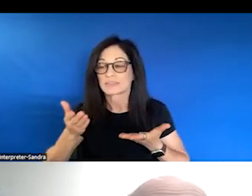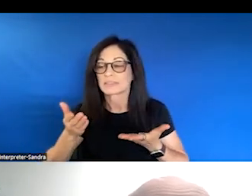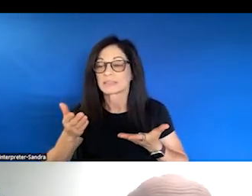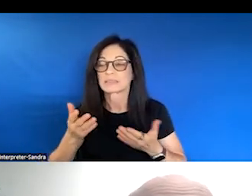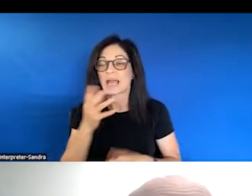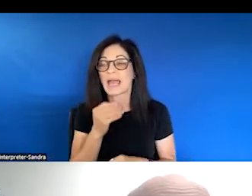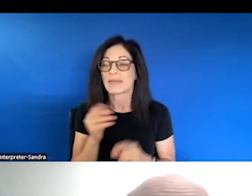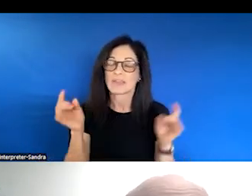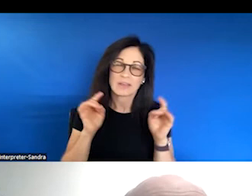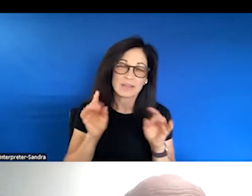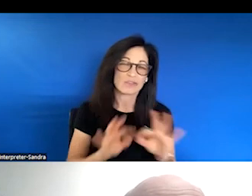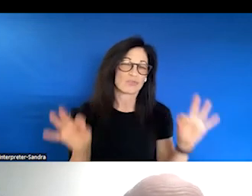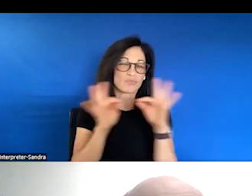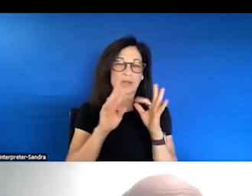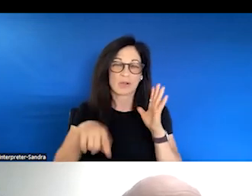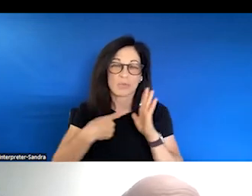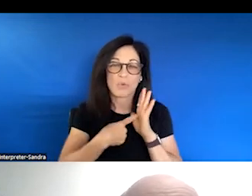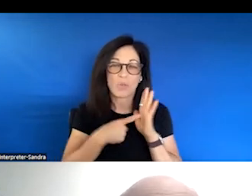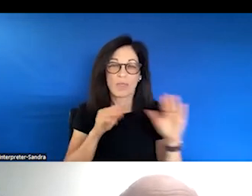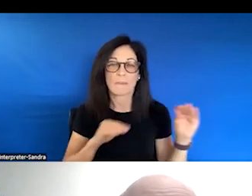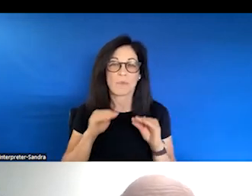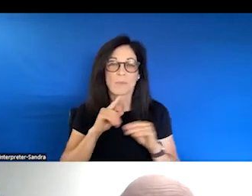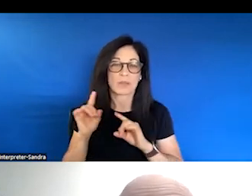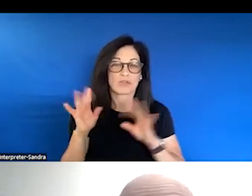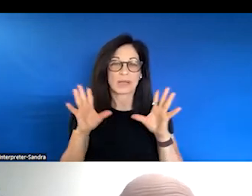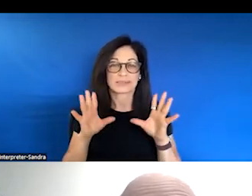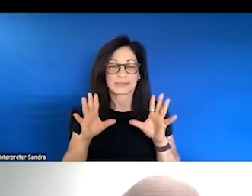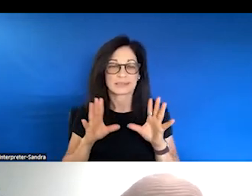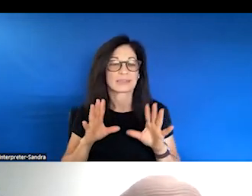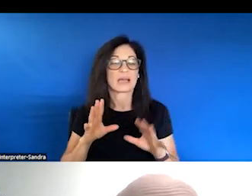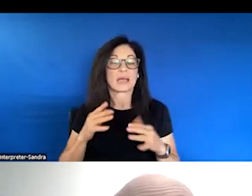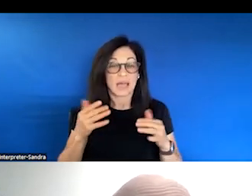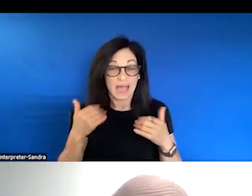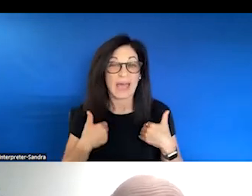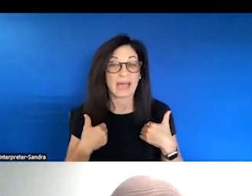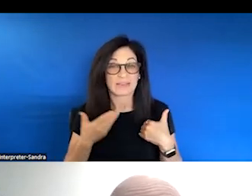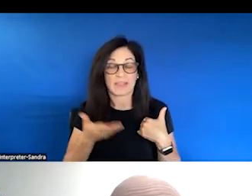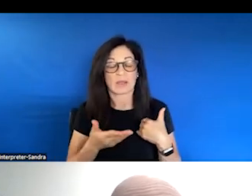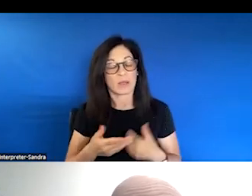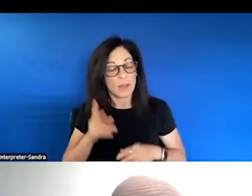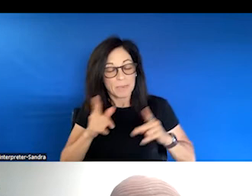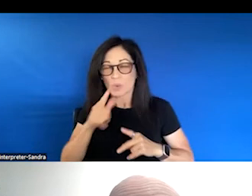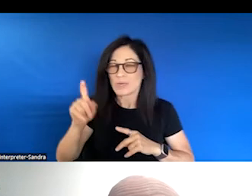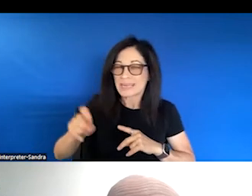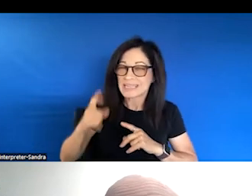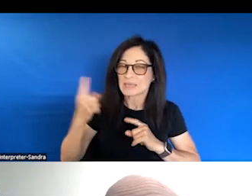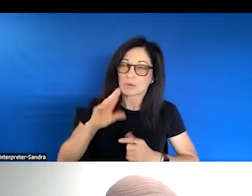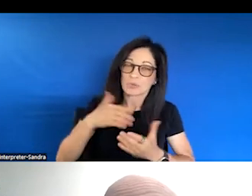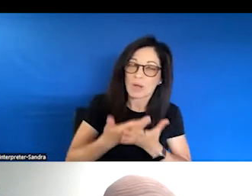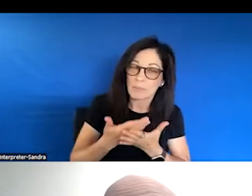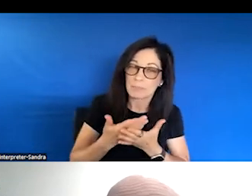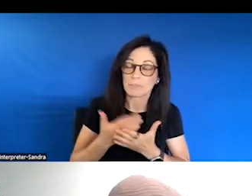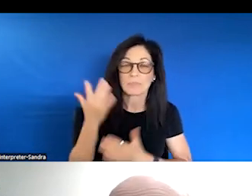the critical role that mobile crisis plays there for those people who need someone to come